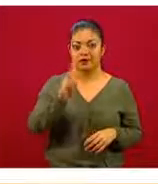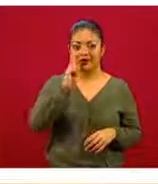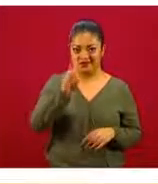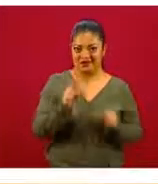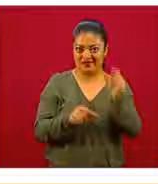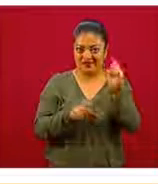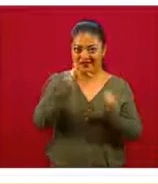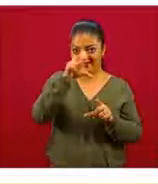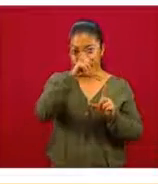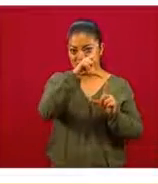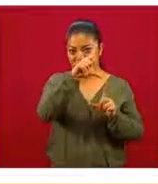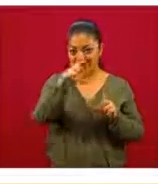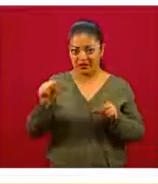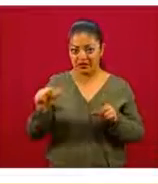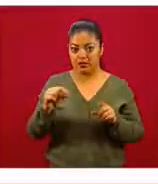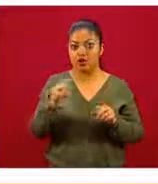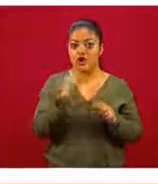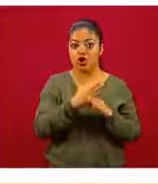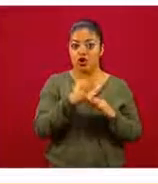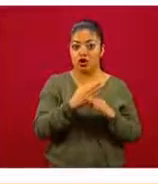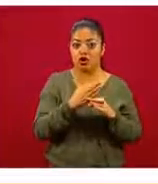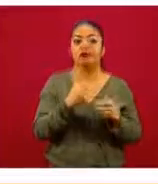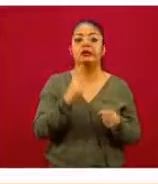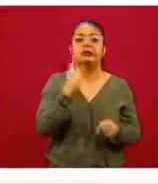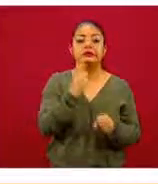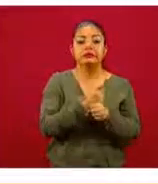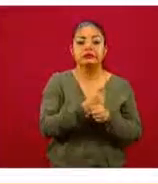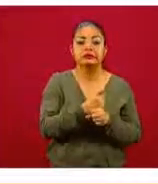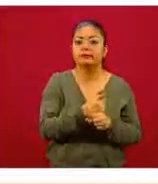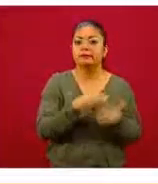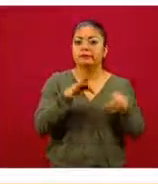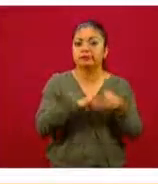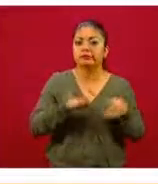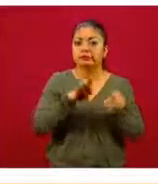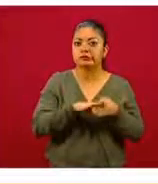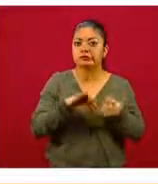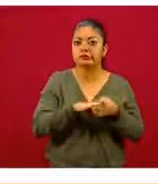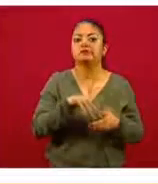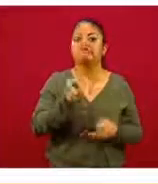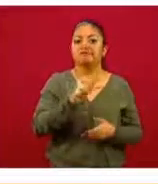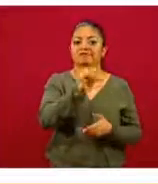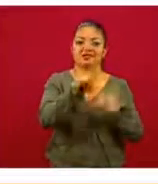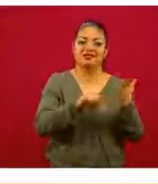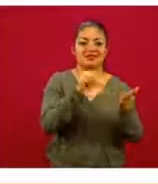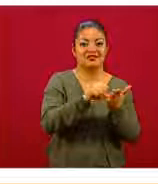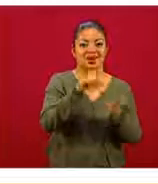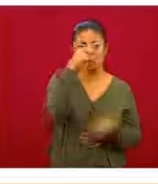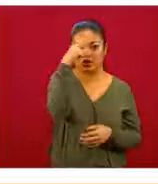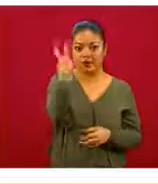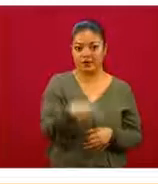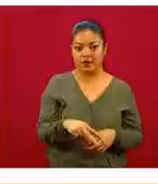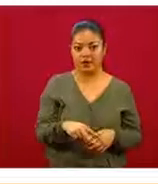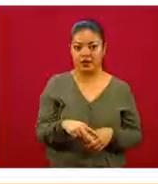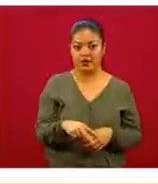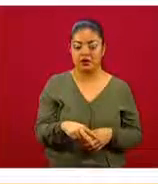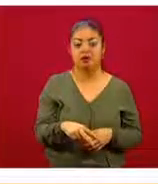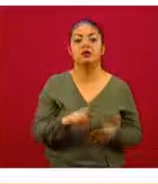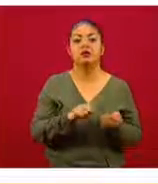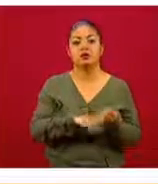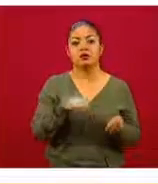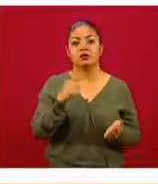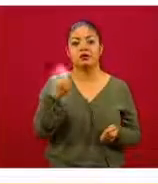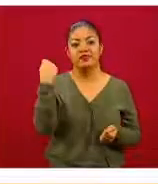They're going down and they're yellow. And we can see that here as well in this bar graph. The highest frequency of